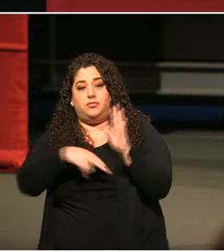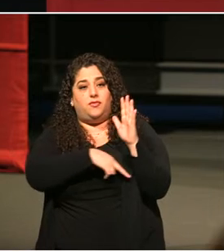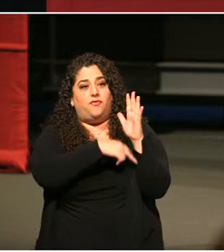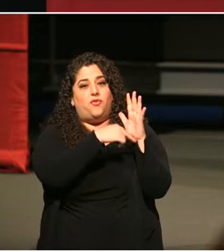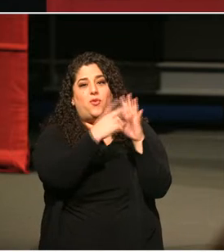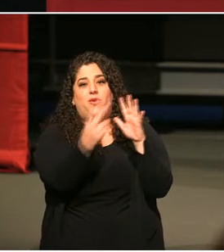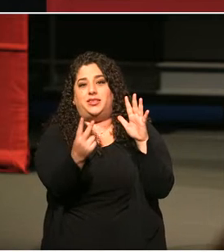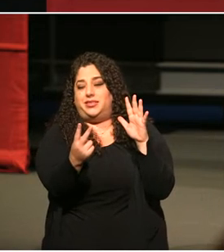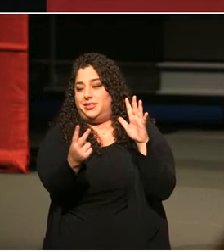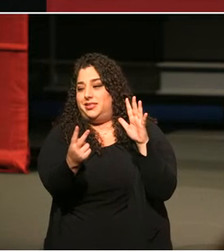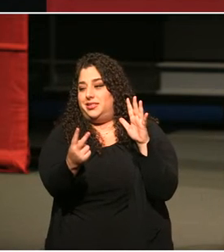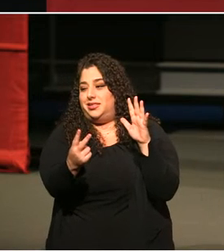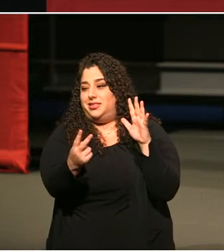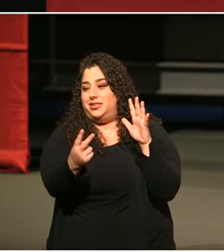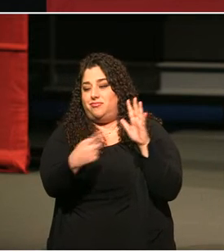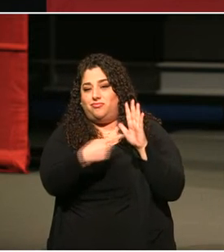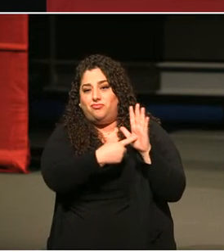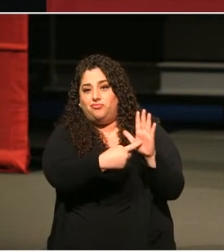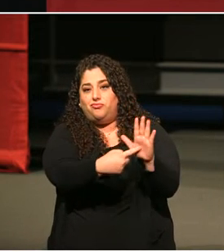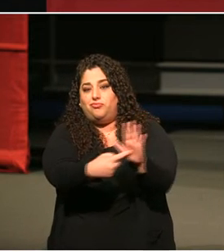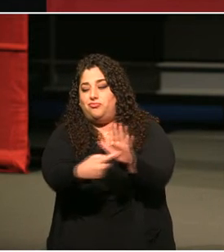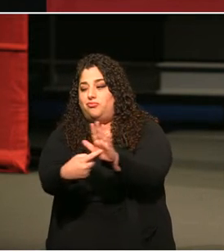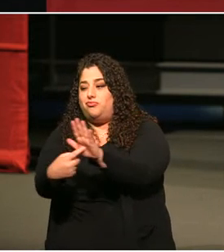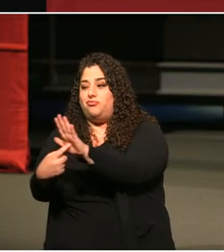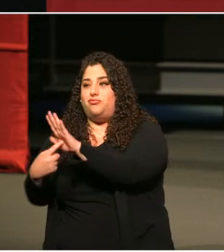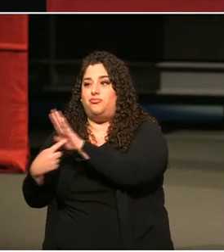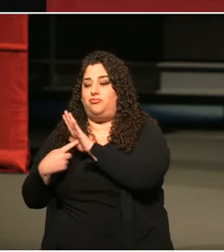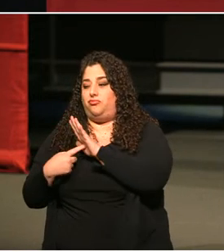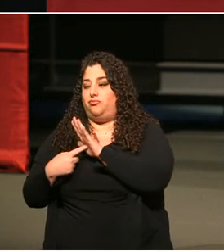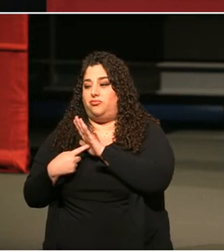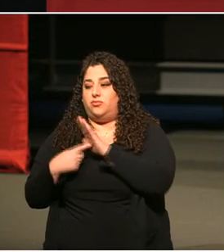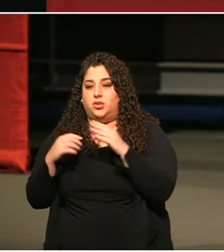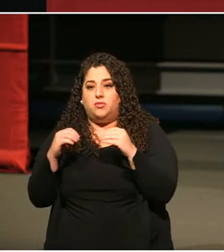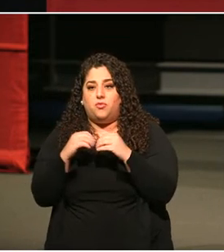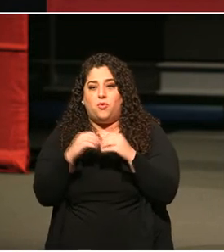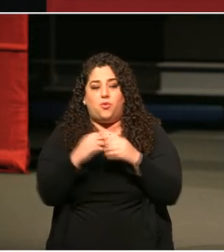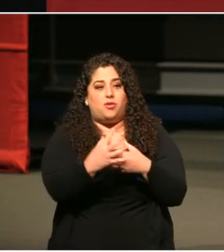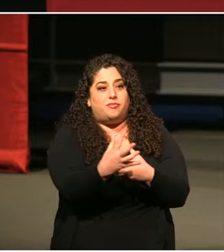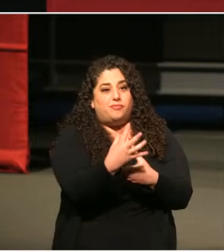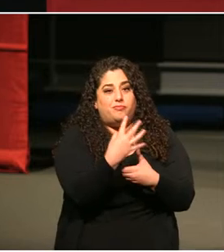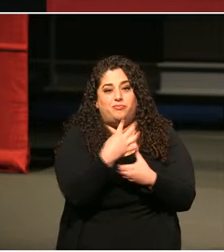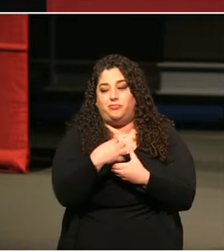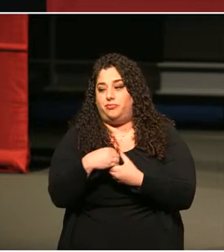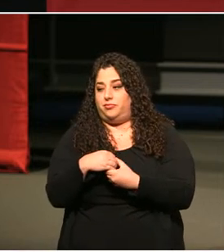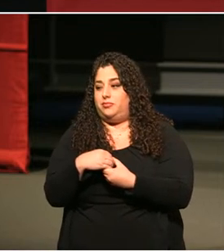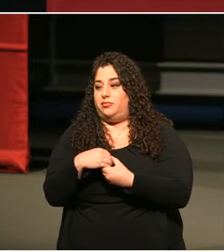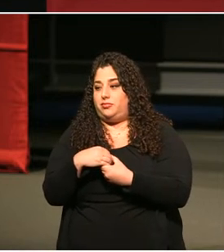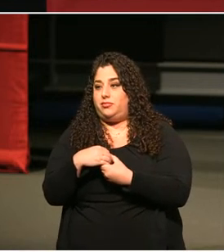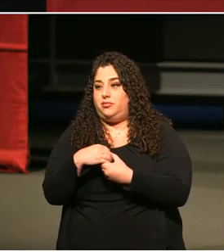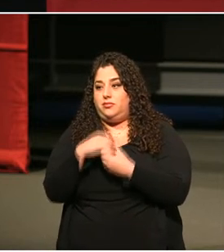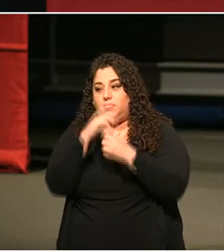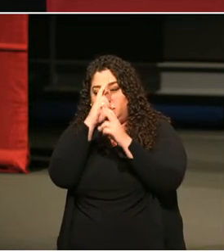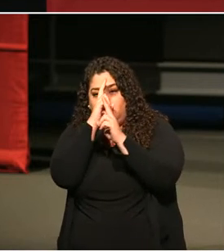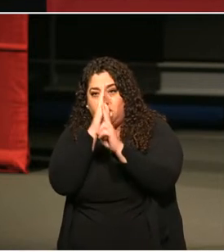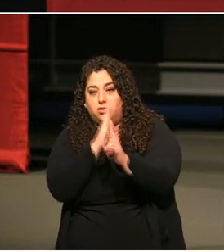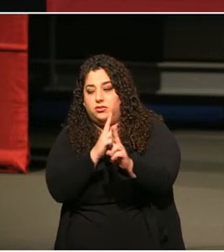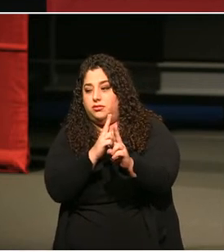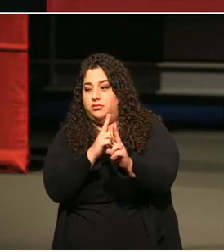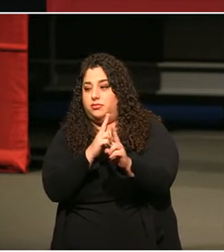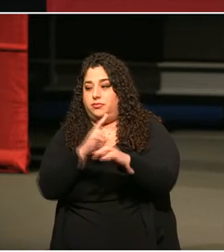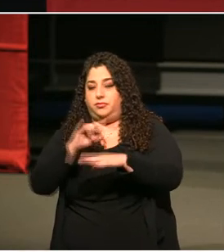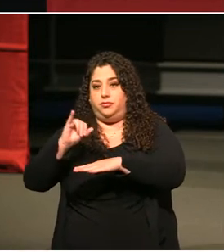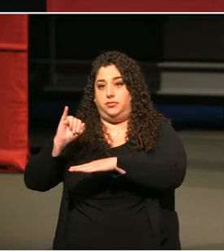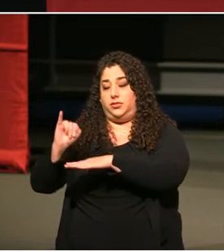are dedicated to fostering a more inclusive, respectful industry that leverages a balance of art